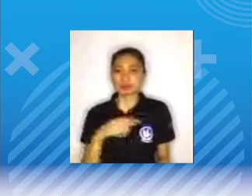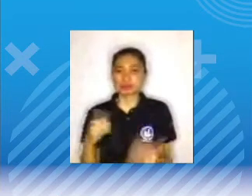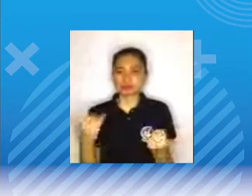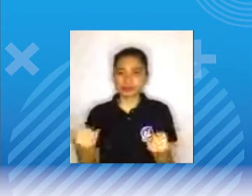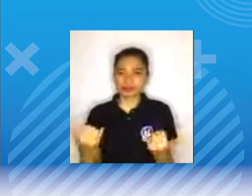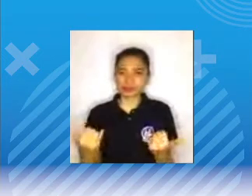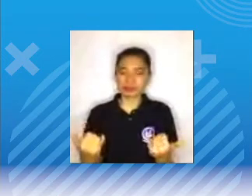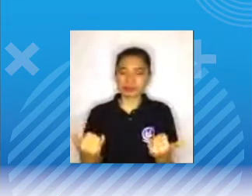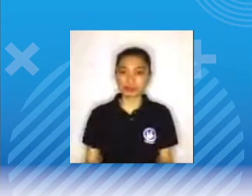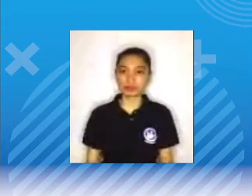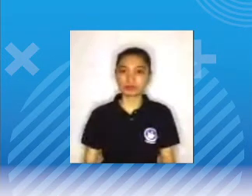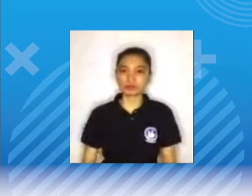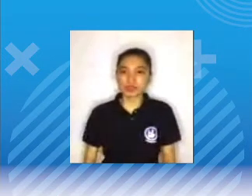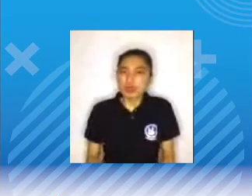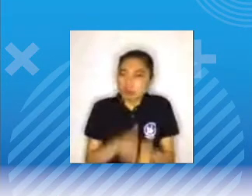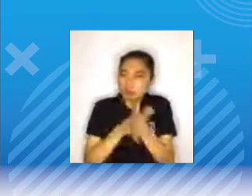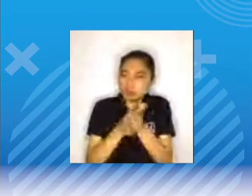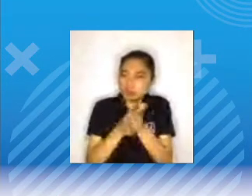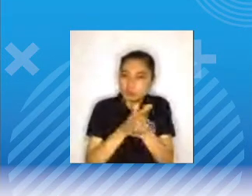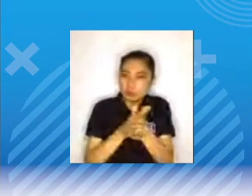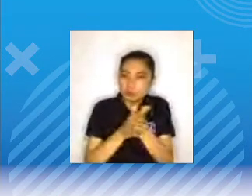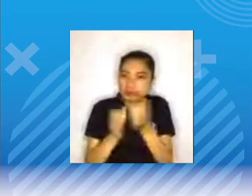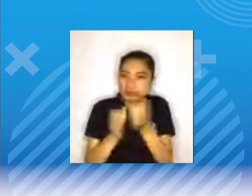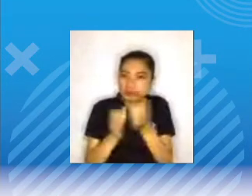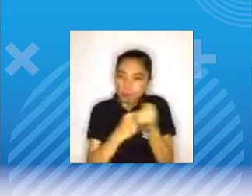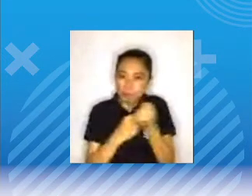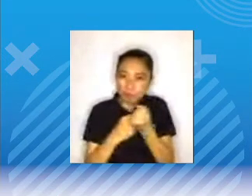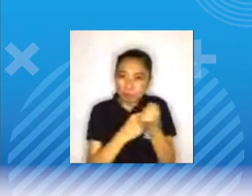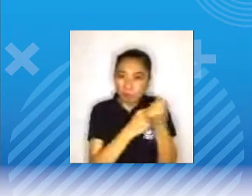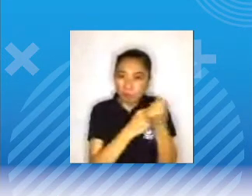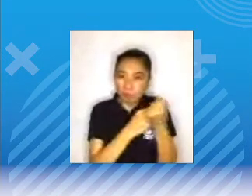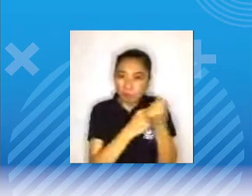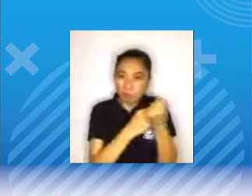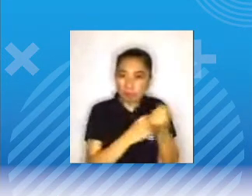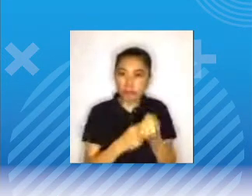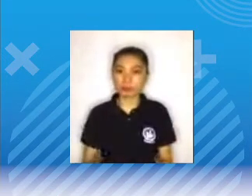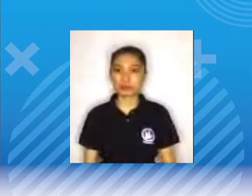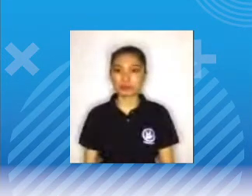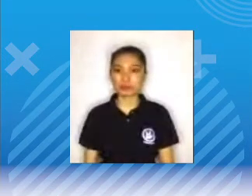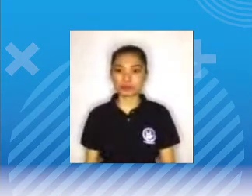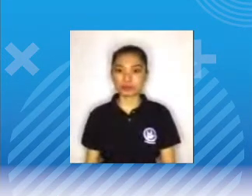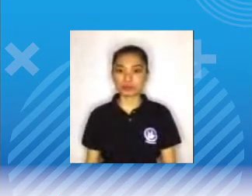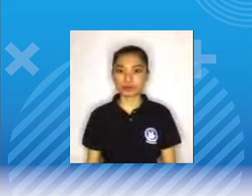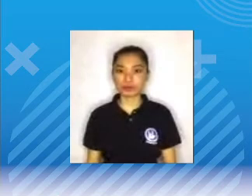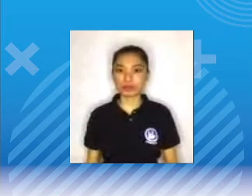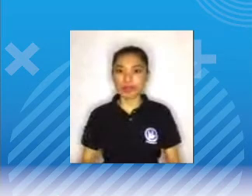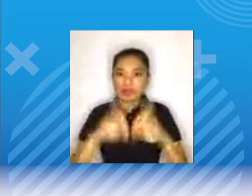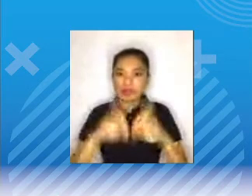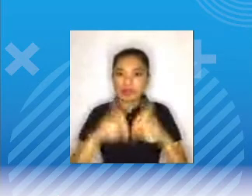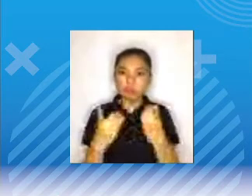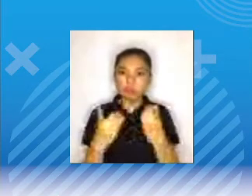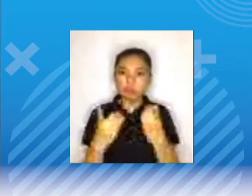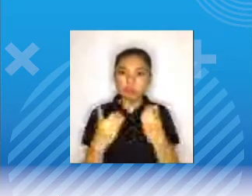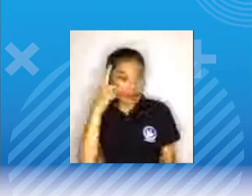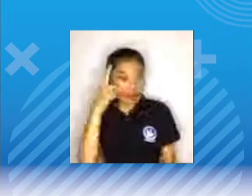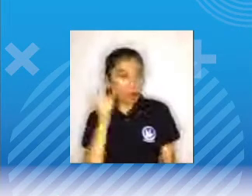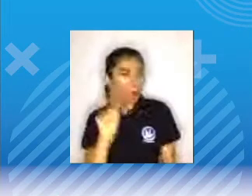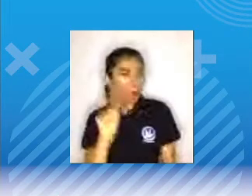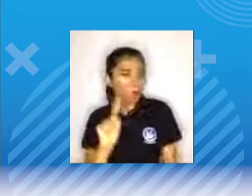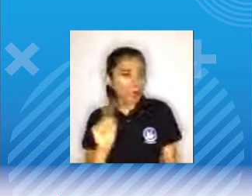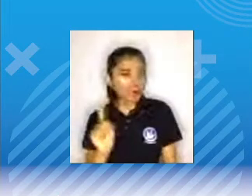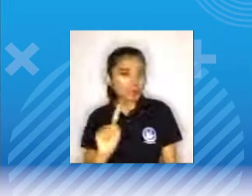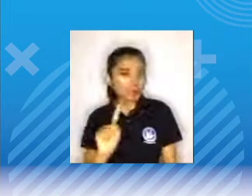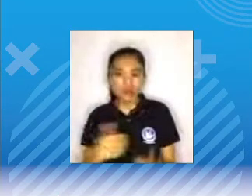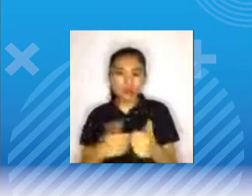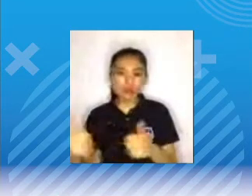this effort of DepEd to understand what is distance learning modality that we adopted